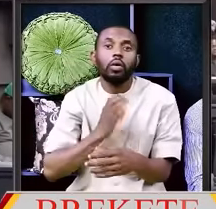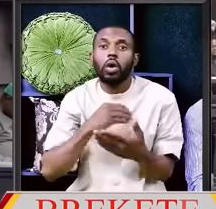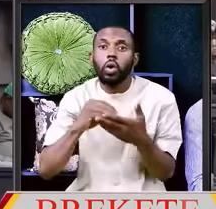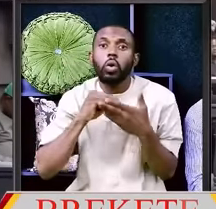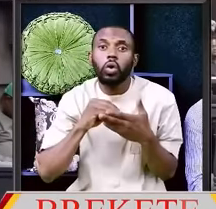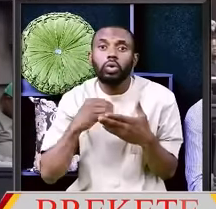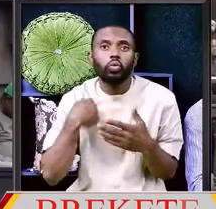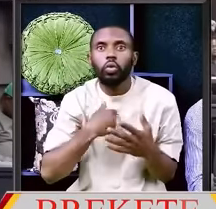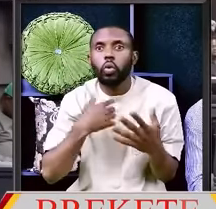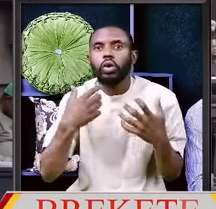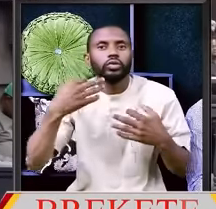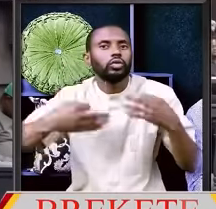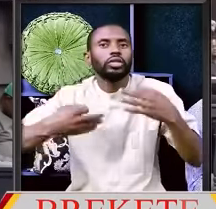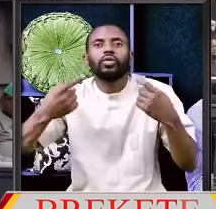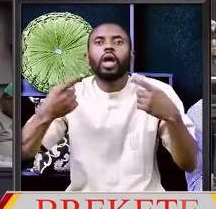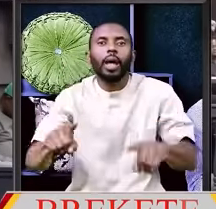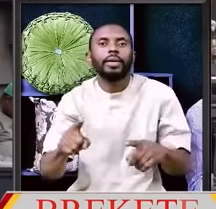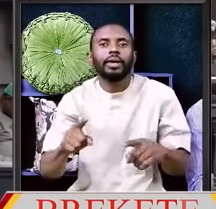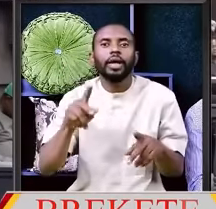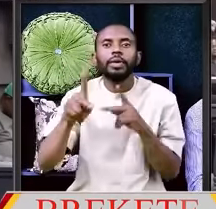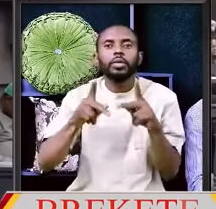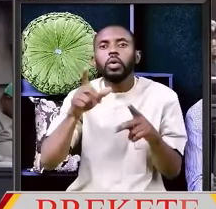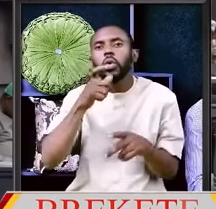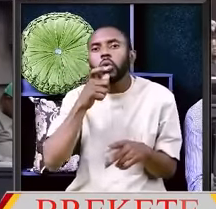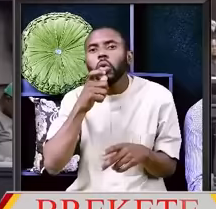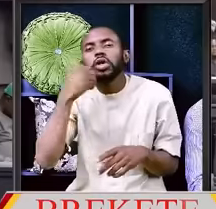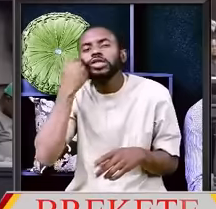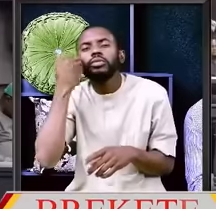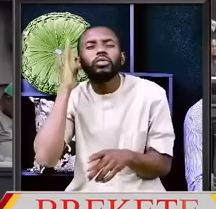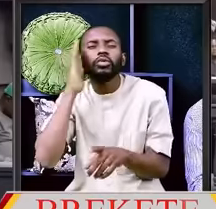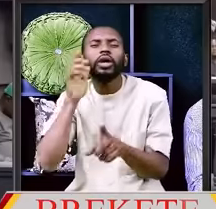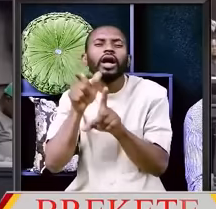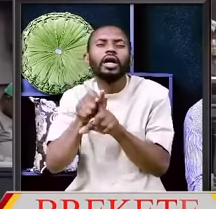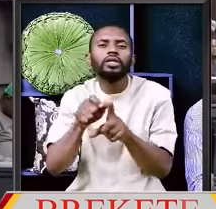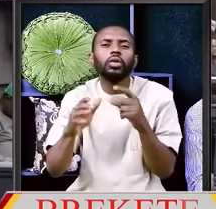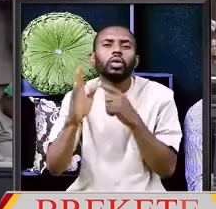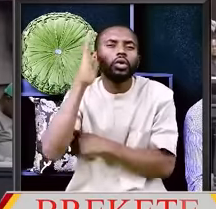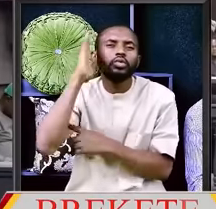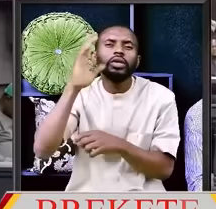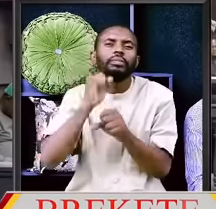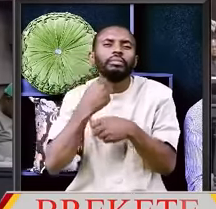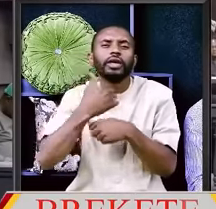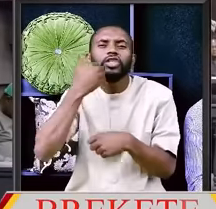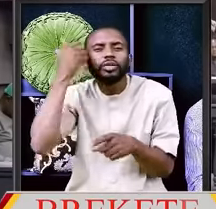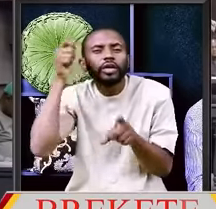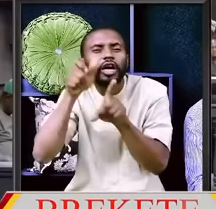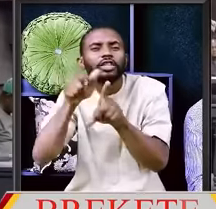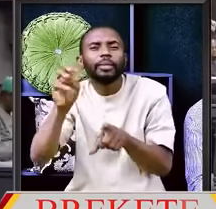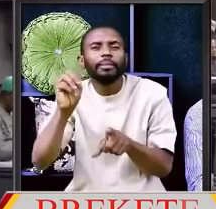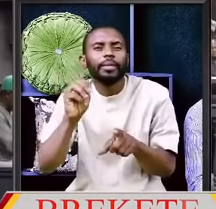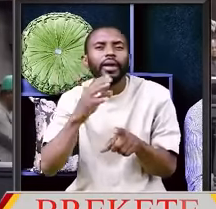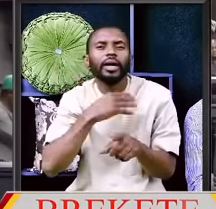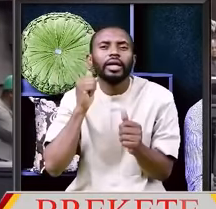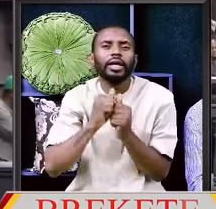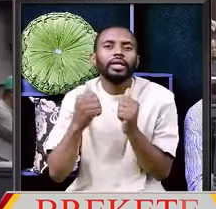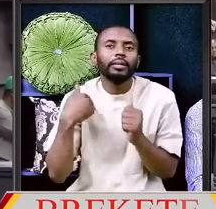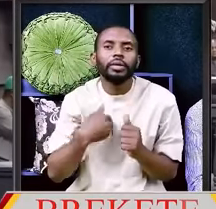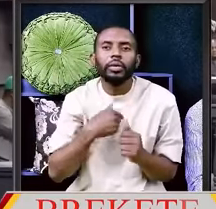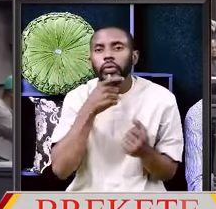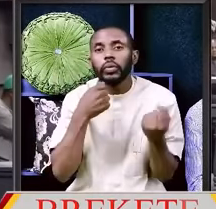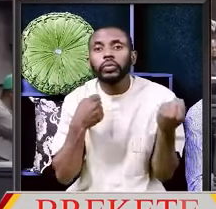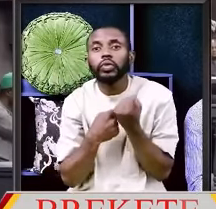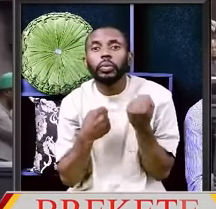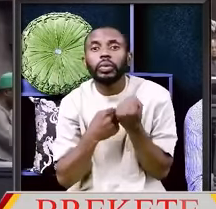this justice happen. People where shame go catch, God go make shame catch them. And anybody where they support